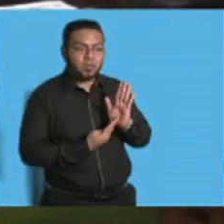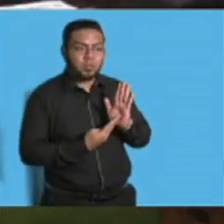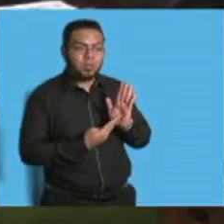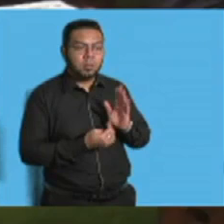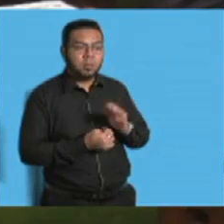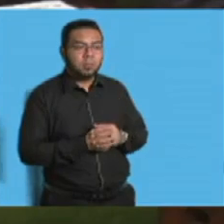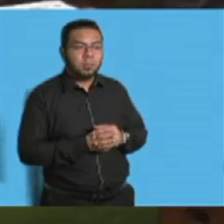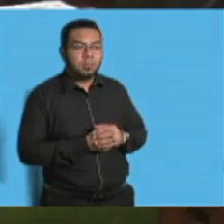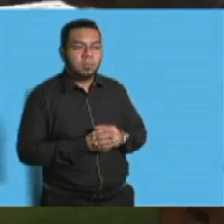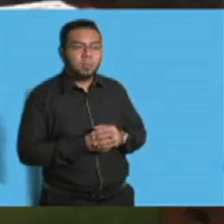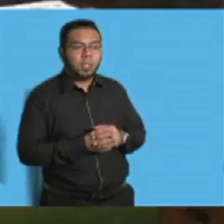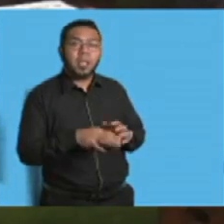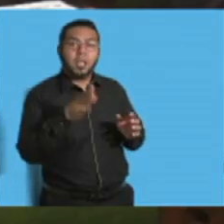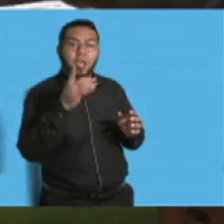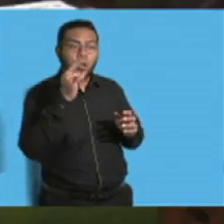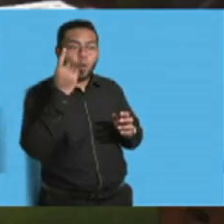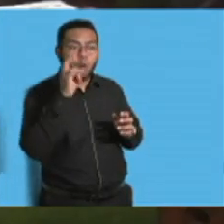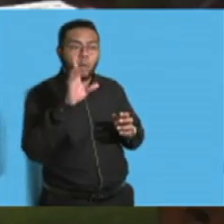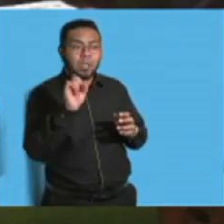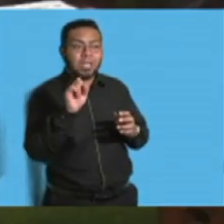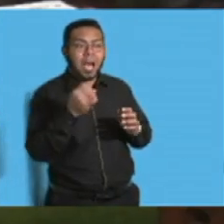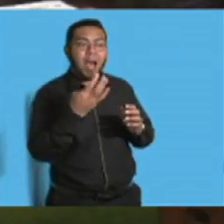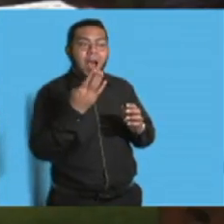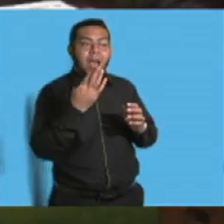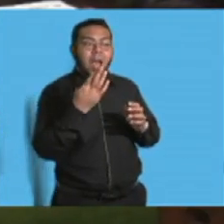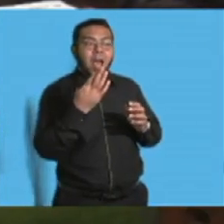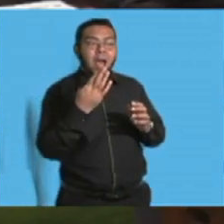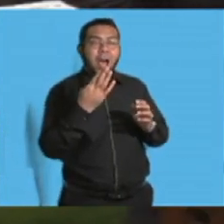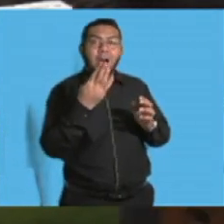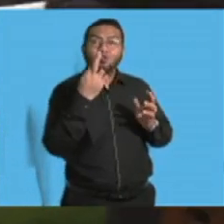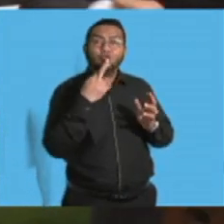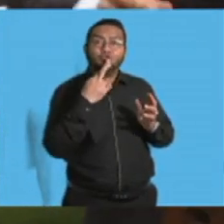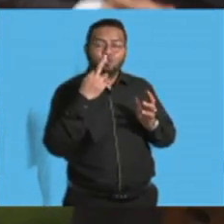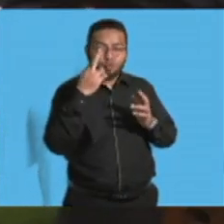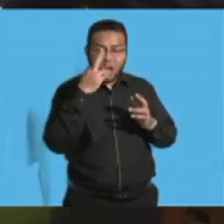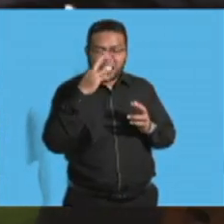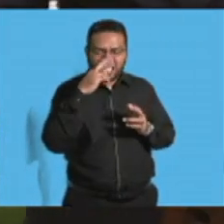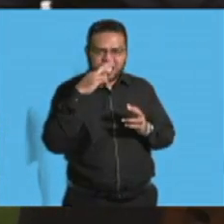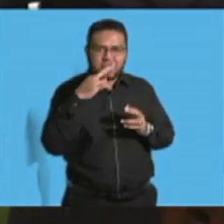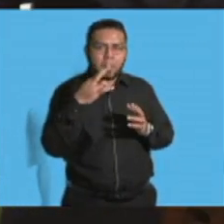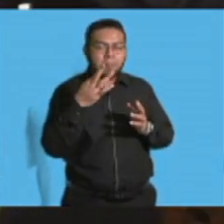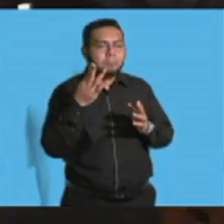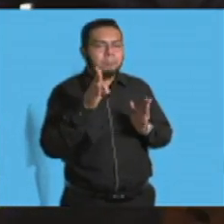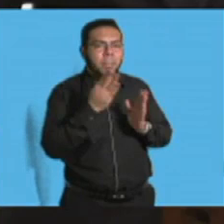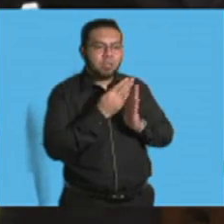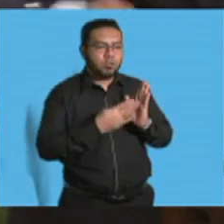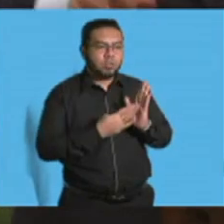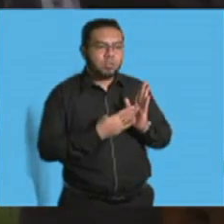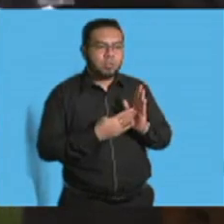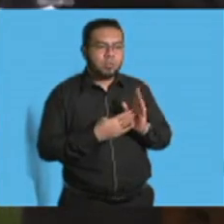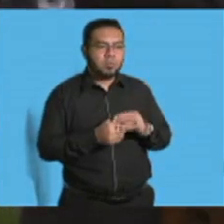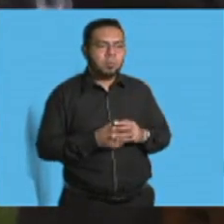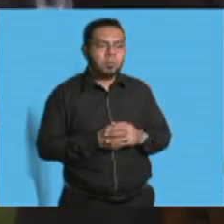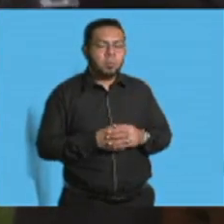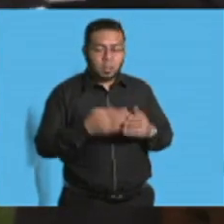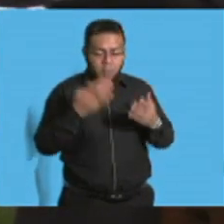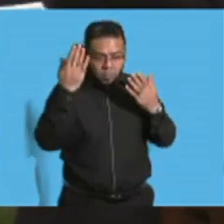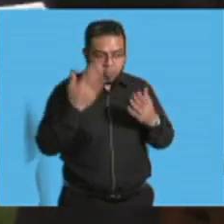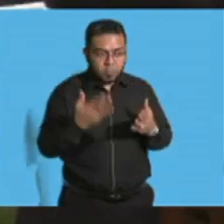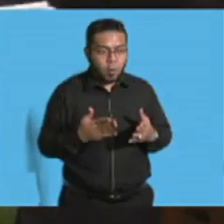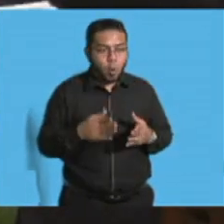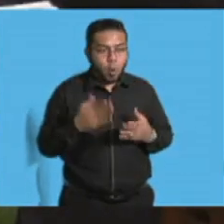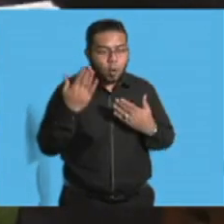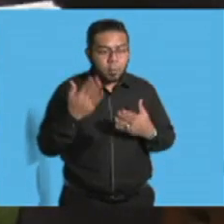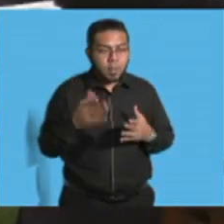He called this a racist budget. And his logic, Madam Speaker, and I'm glad Honourable Prasad for the first